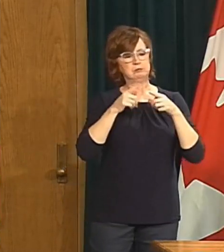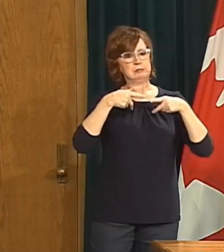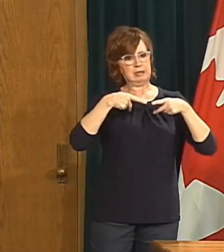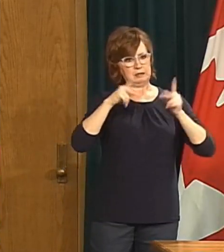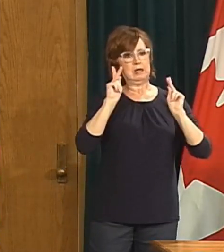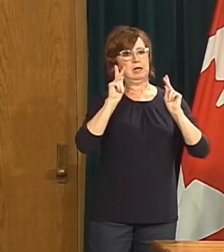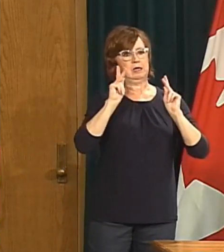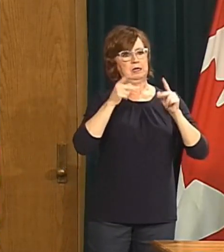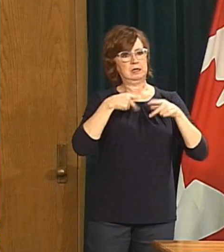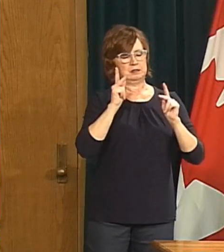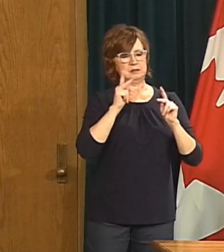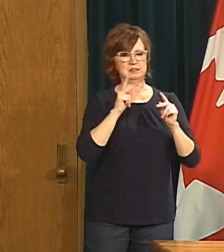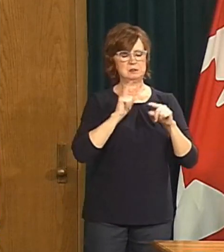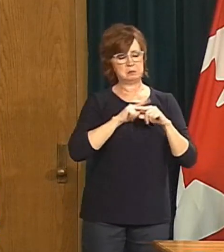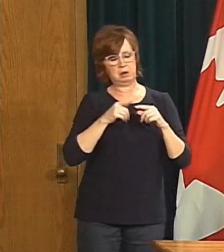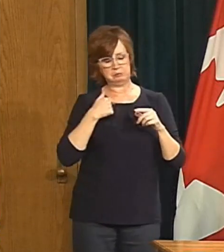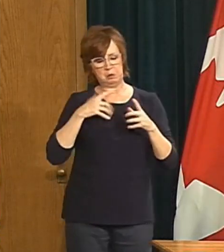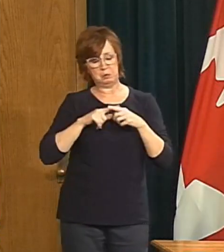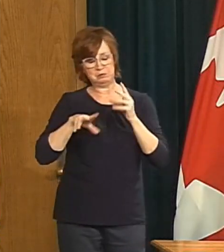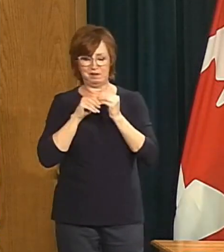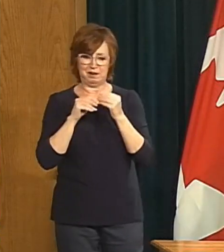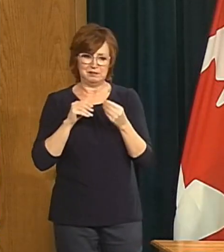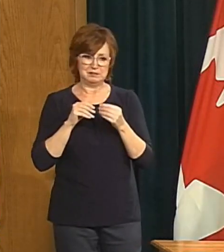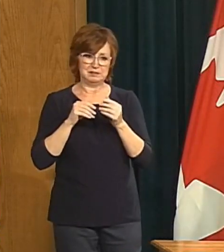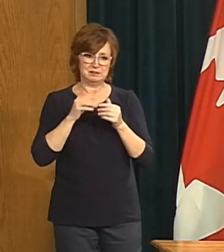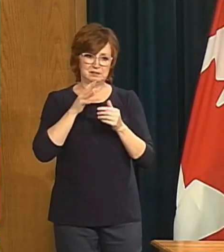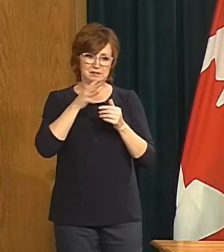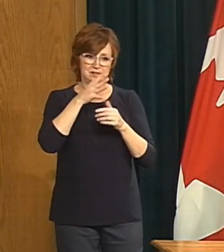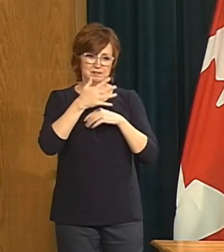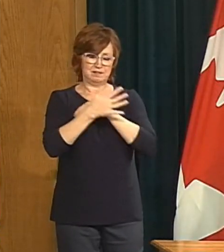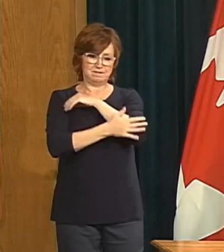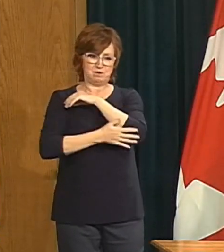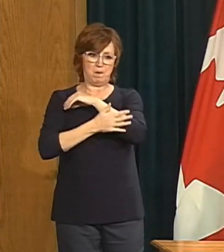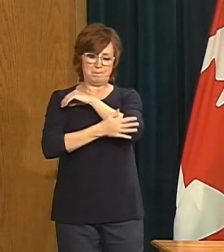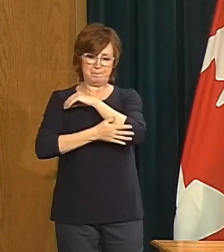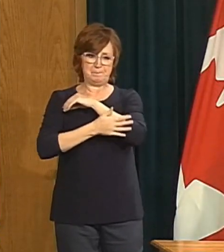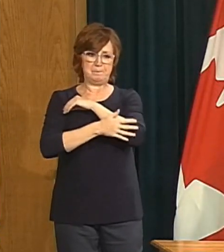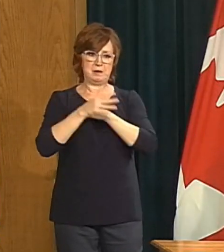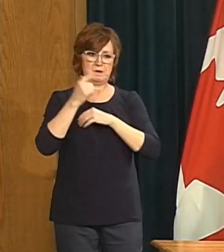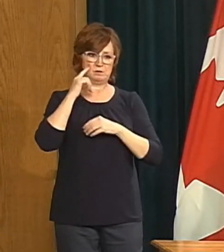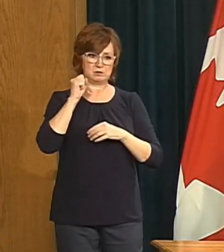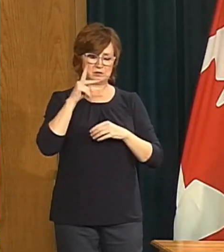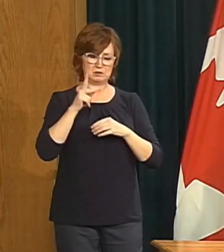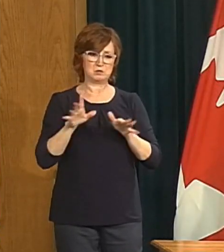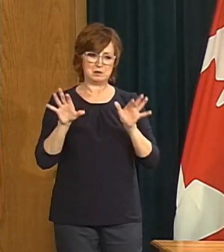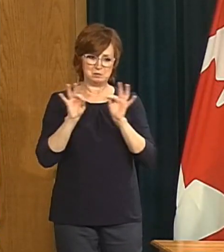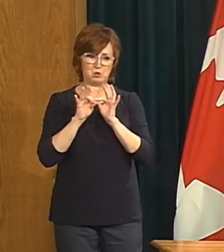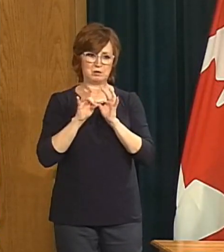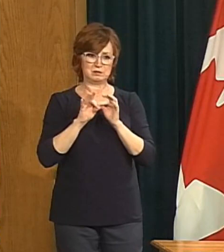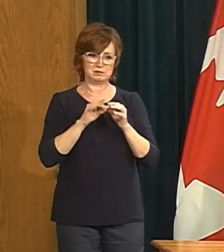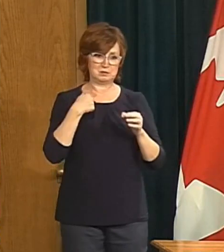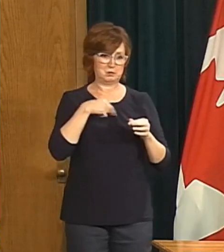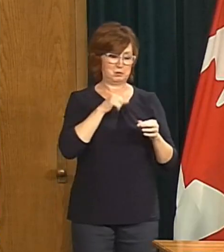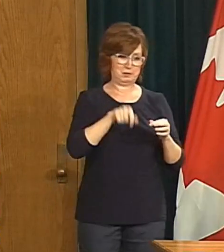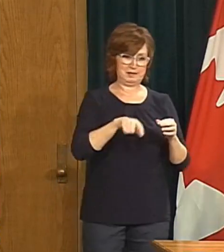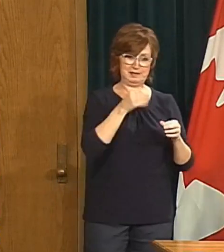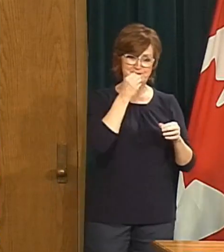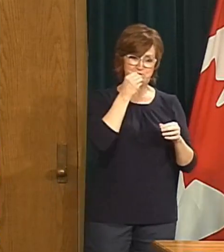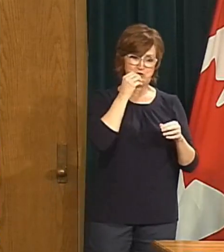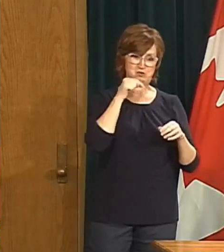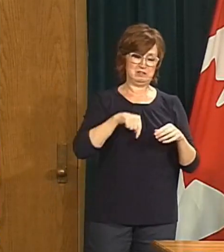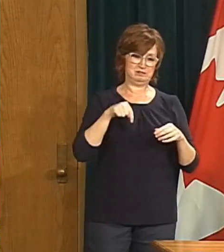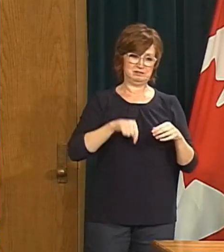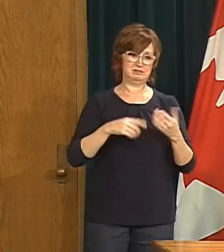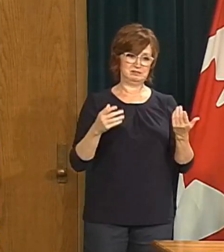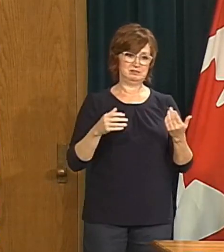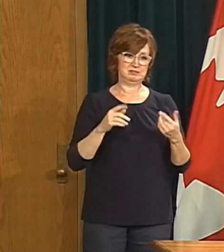it is actually an essential business. As we look at the wants and needs of society, food most certainly ranks among